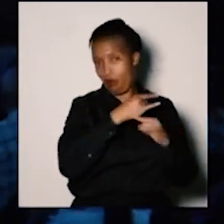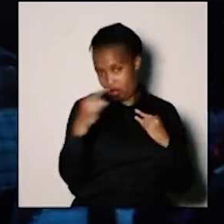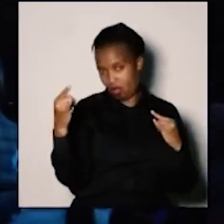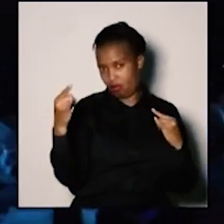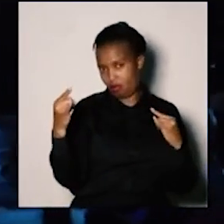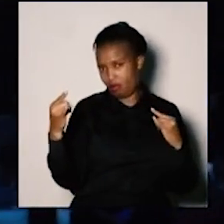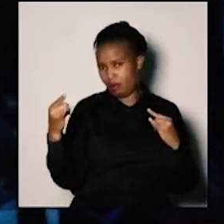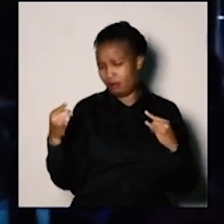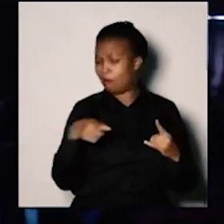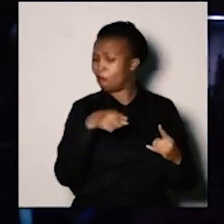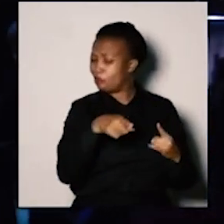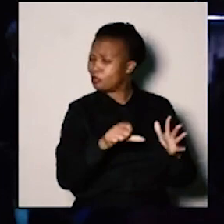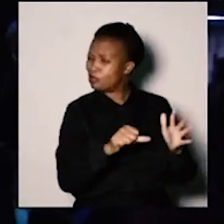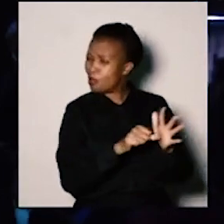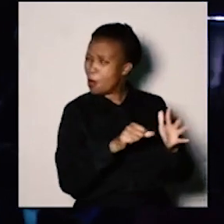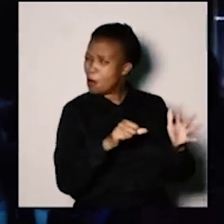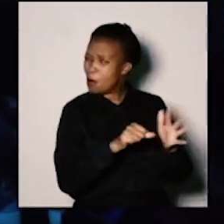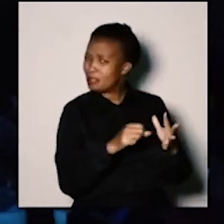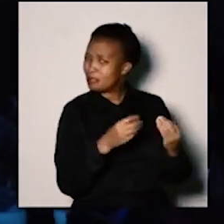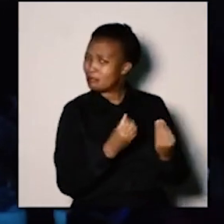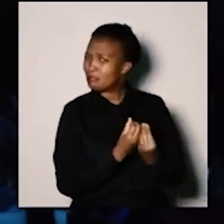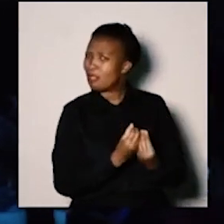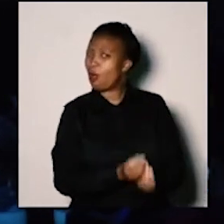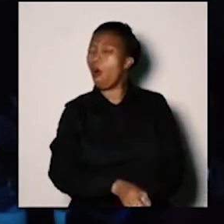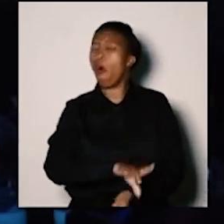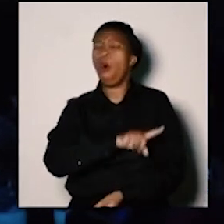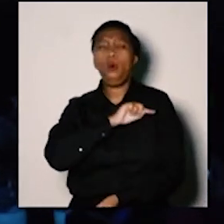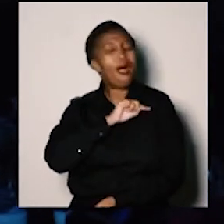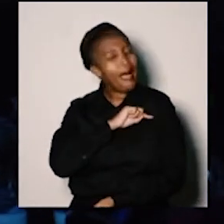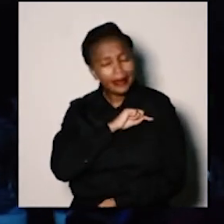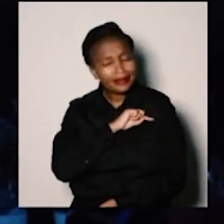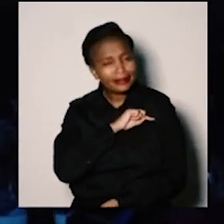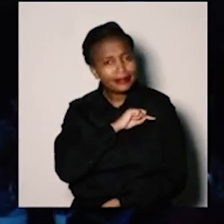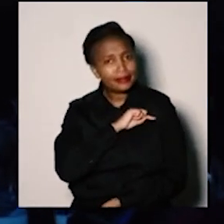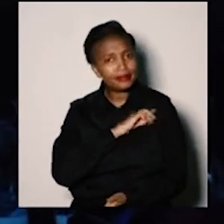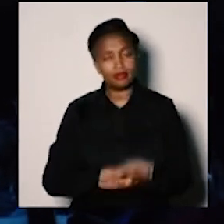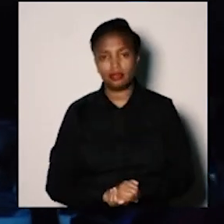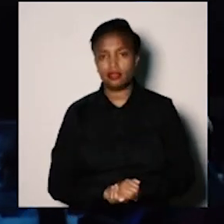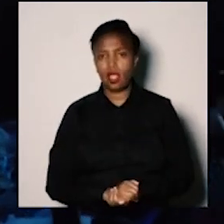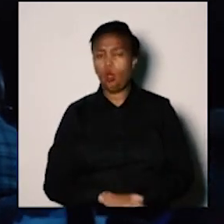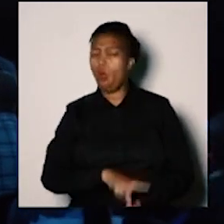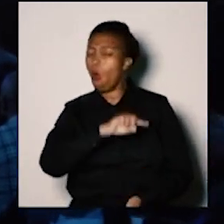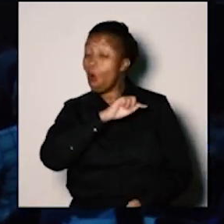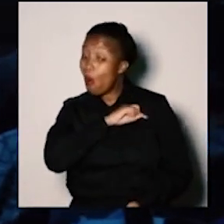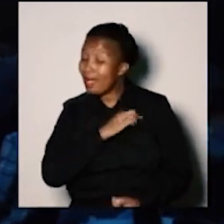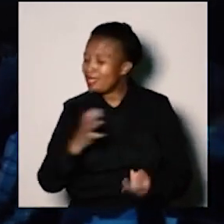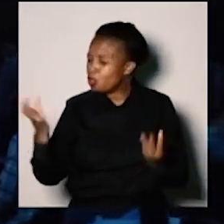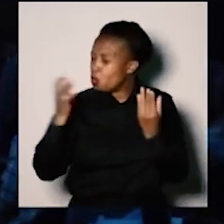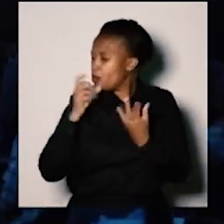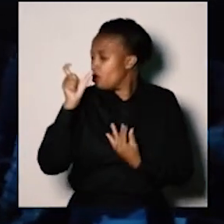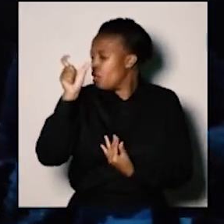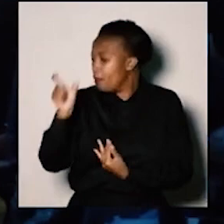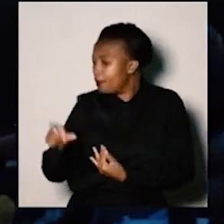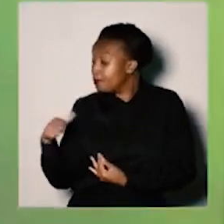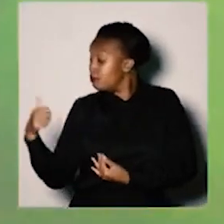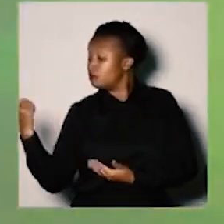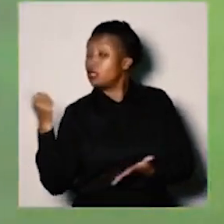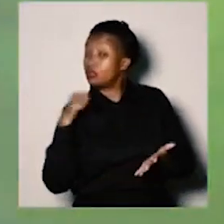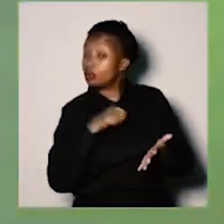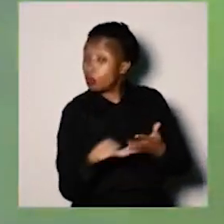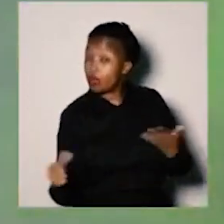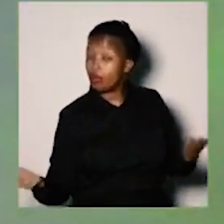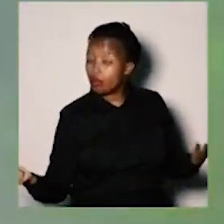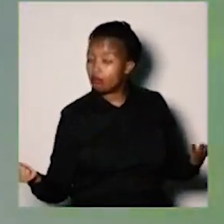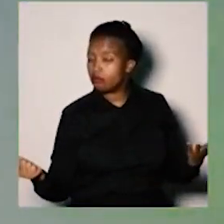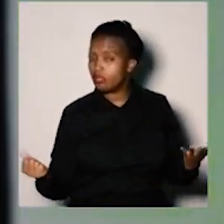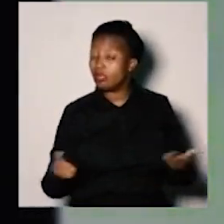Why is it important for us to do soul winning? Why must you bring somebody next week?